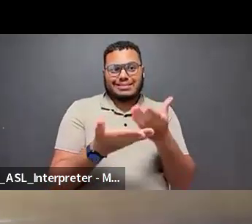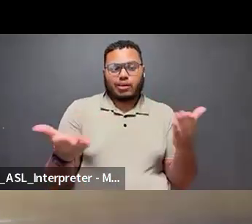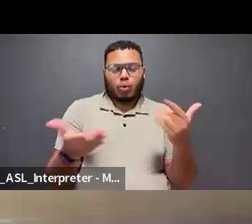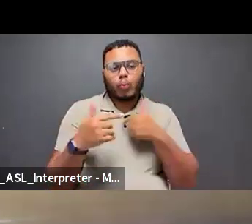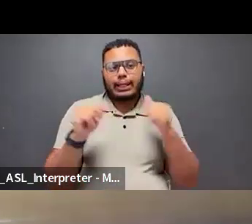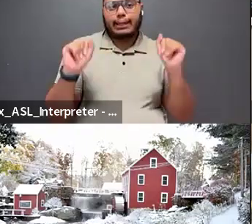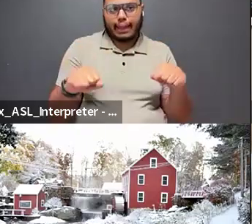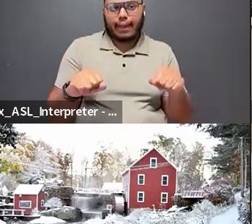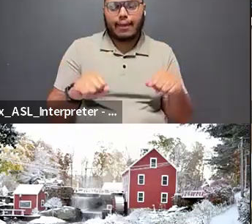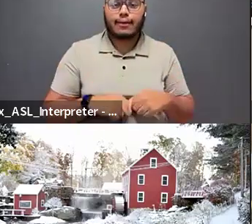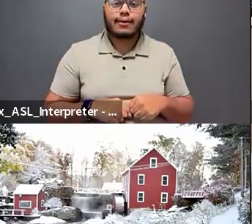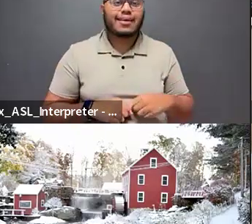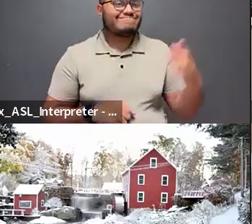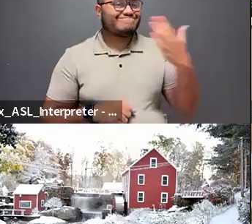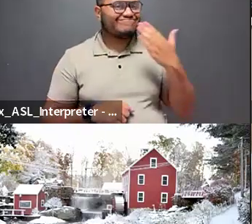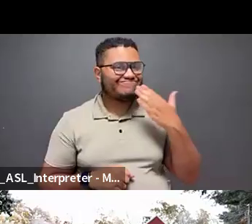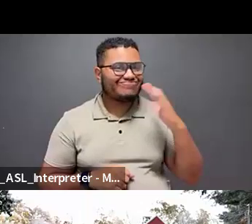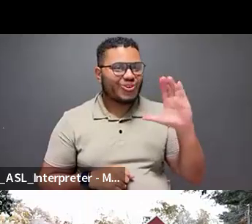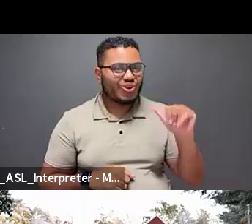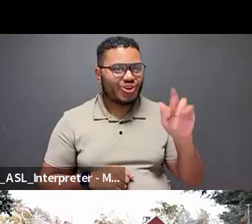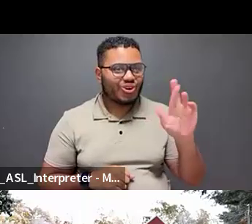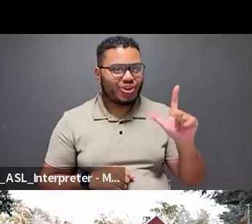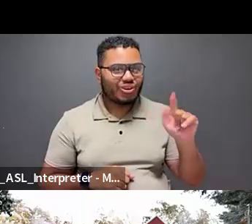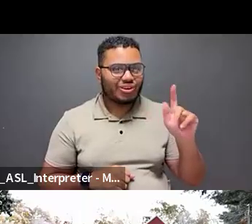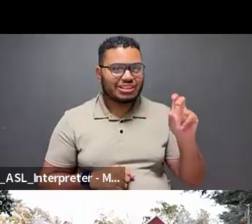you. Mhm. Thank you, Carlton.